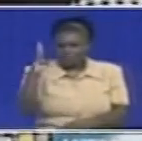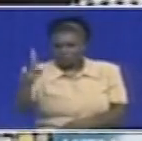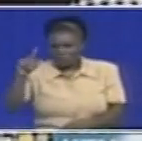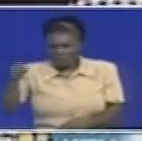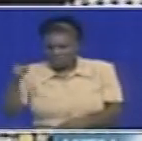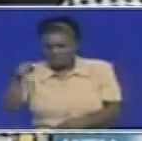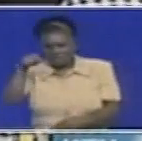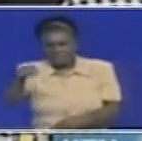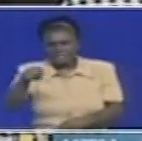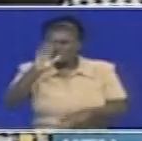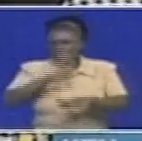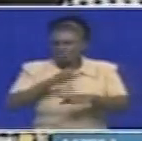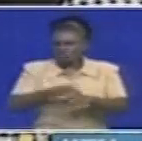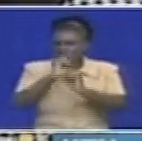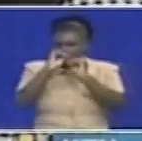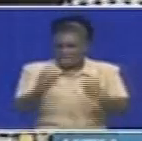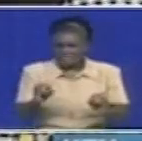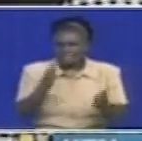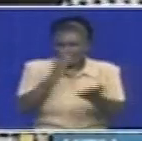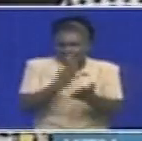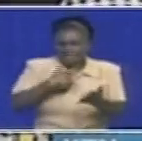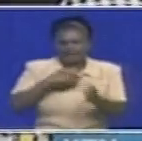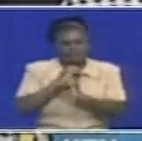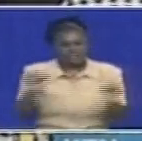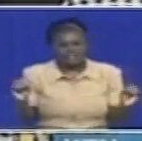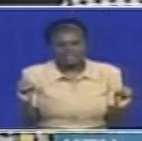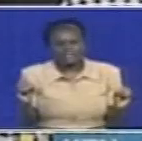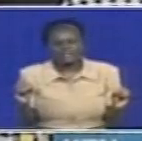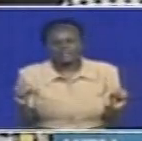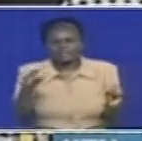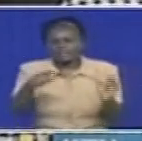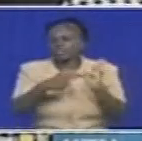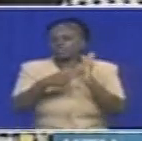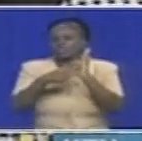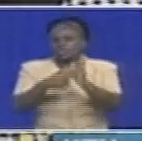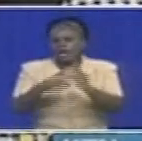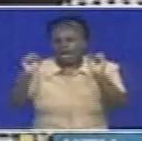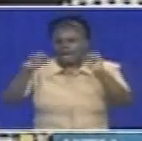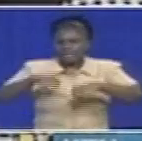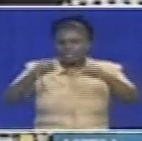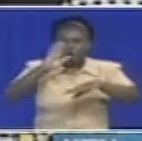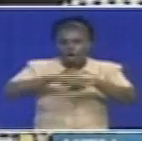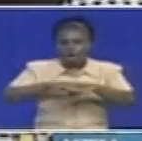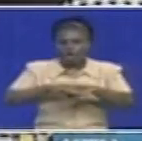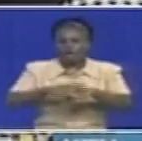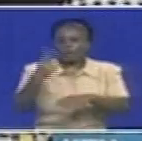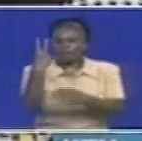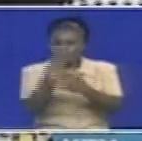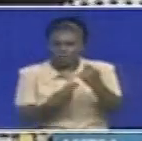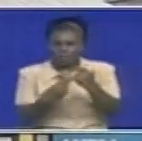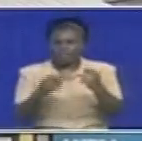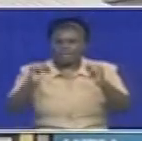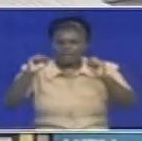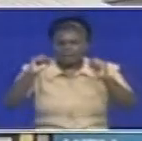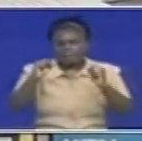was unjustifiable and also contrary to the parameters set out and agreed upon by the parties at the BAFO